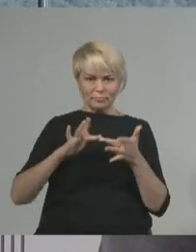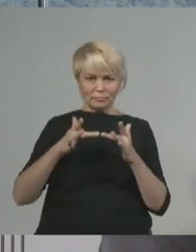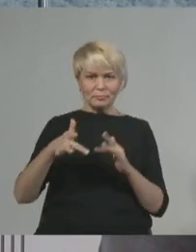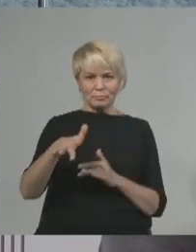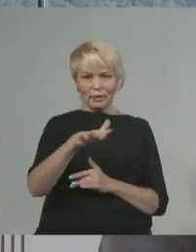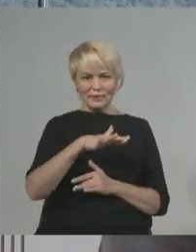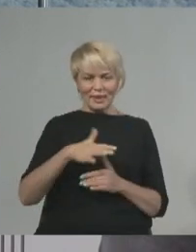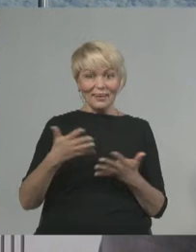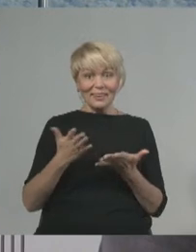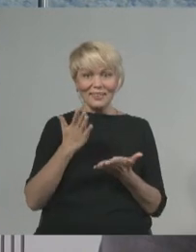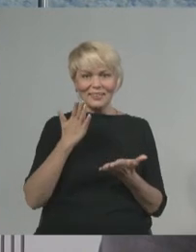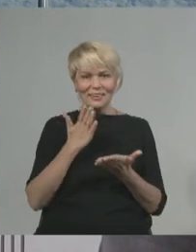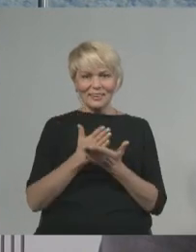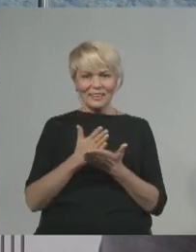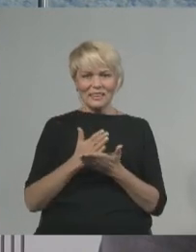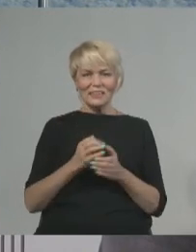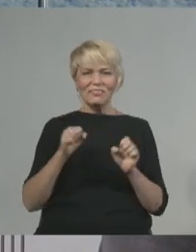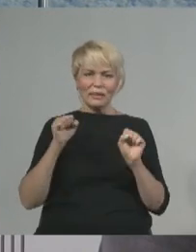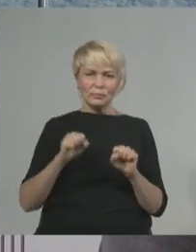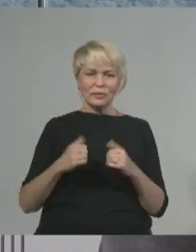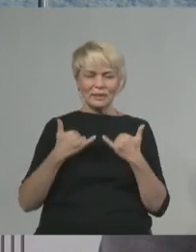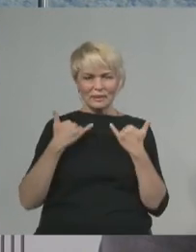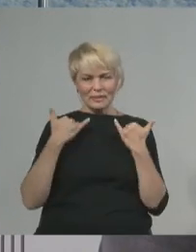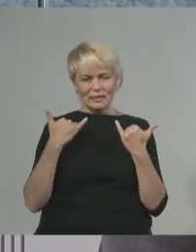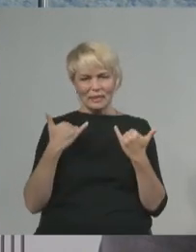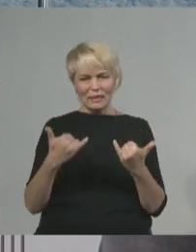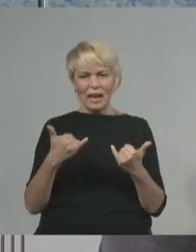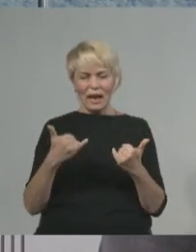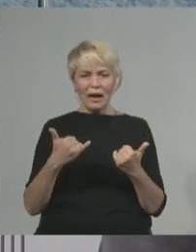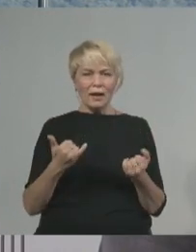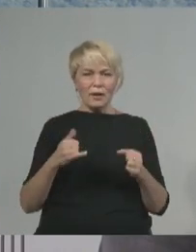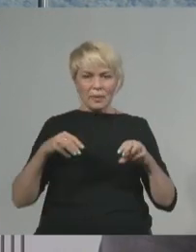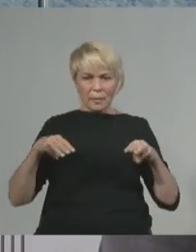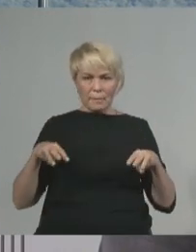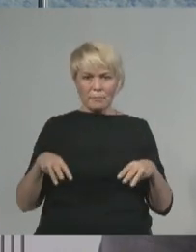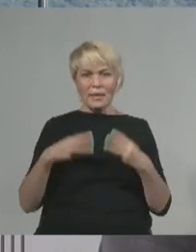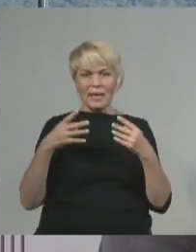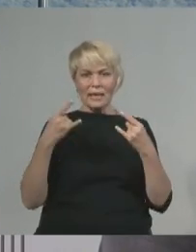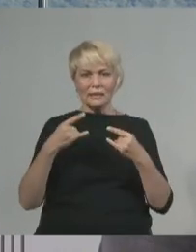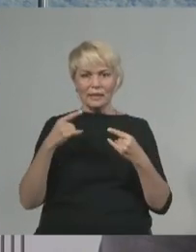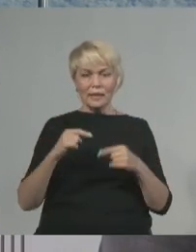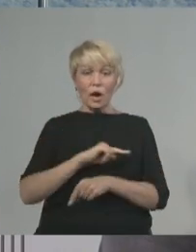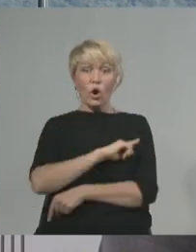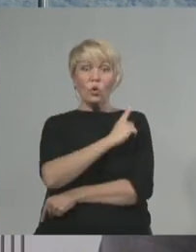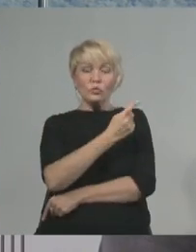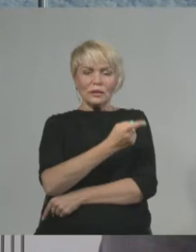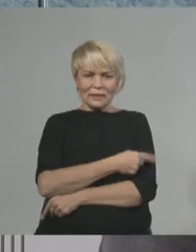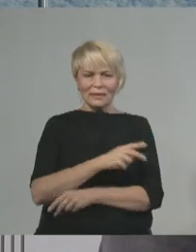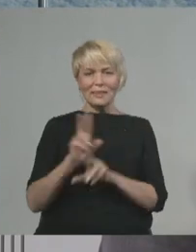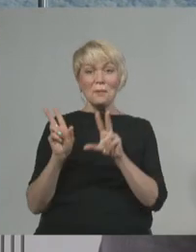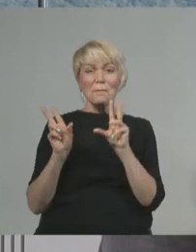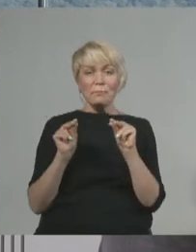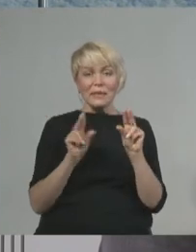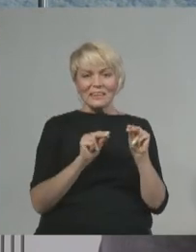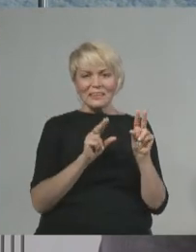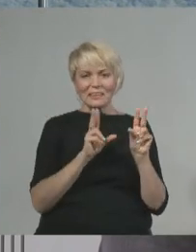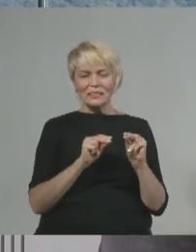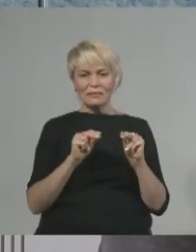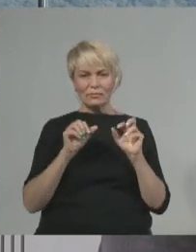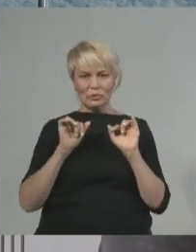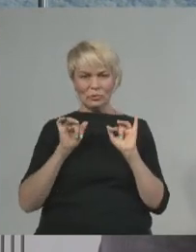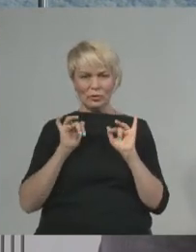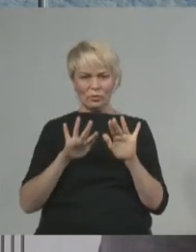to which extent or what are the possibilities for media to enhance a positive role they can have